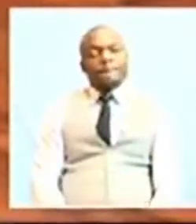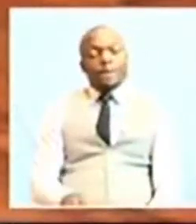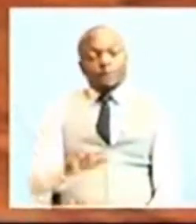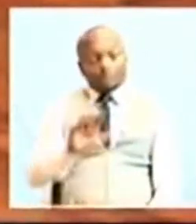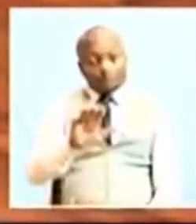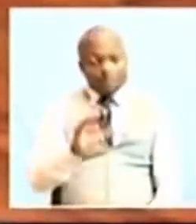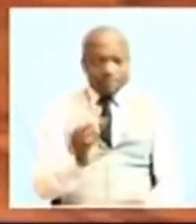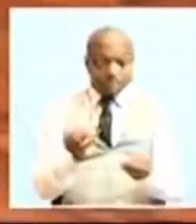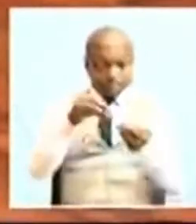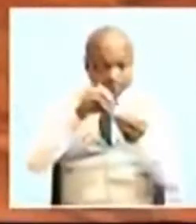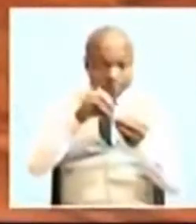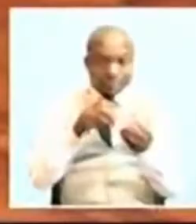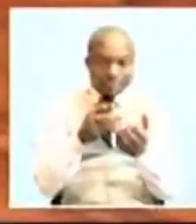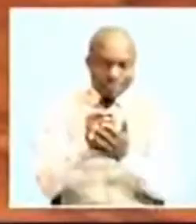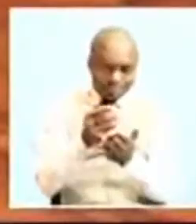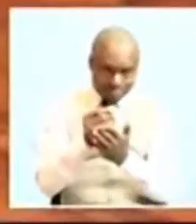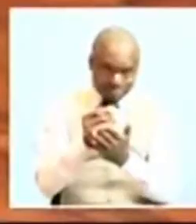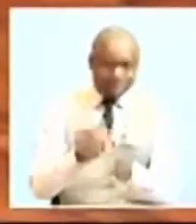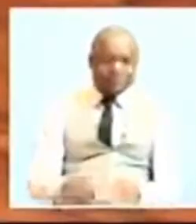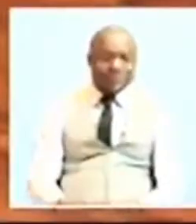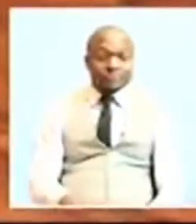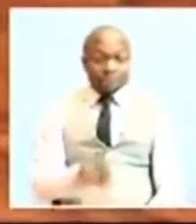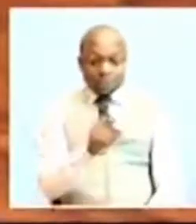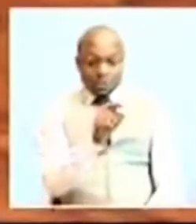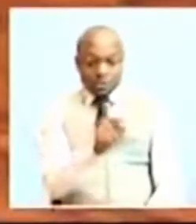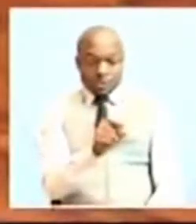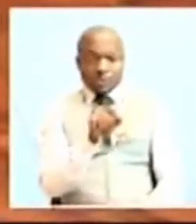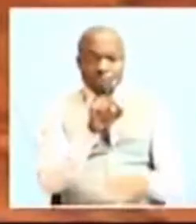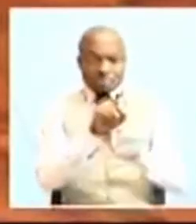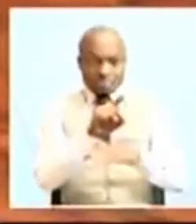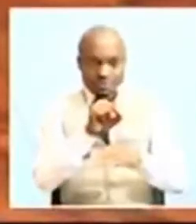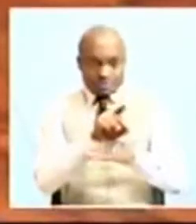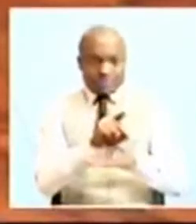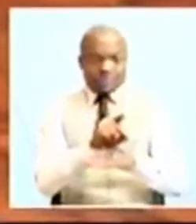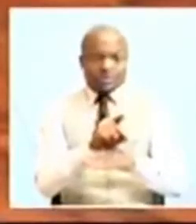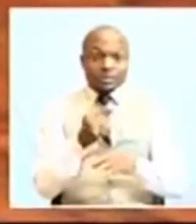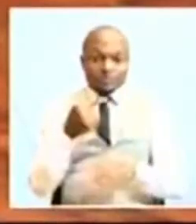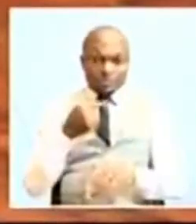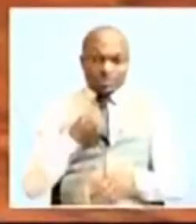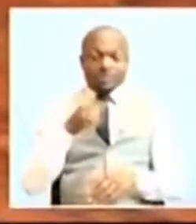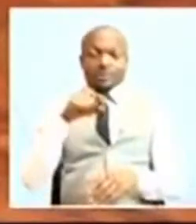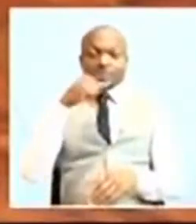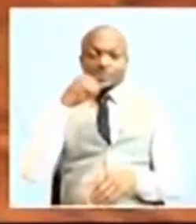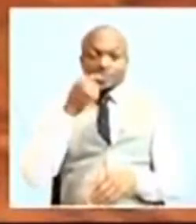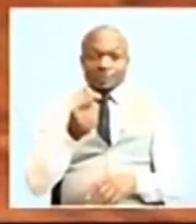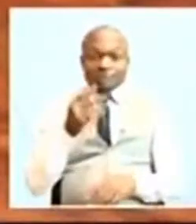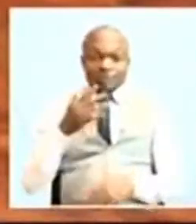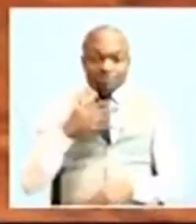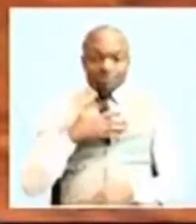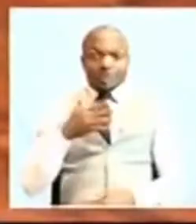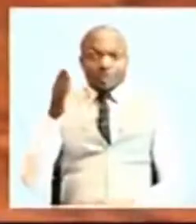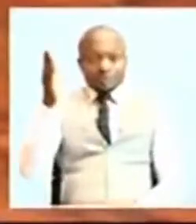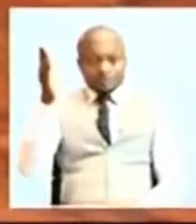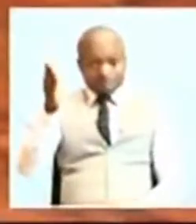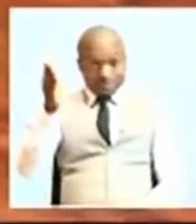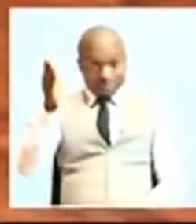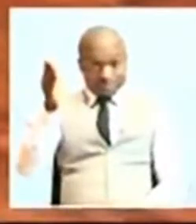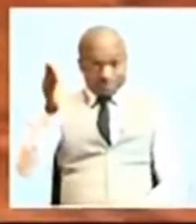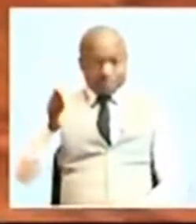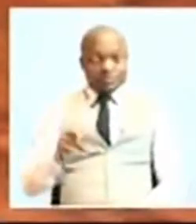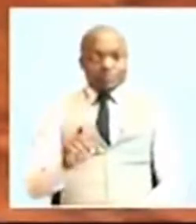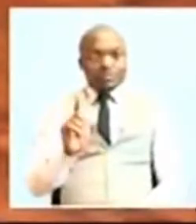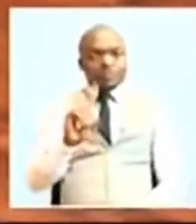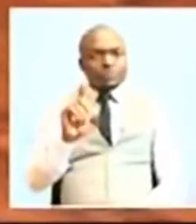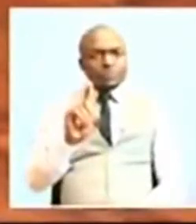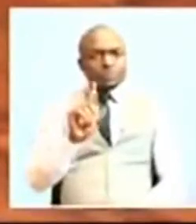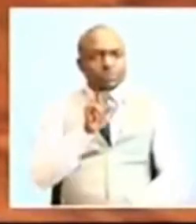was additional funding on that project, and I think I did allude to that in my presentation. Where is